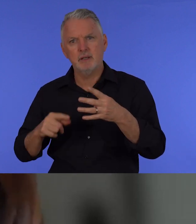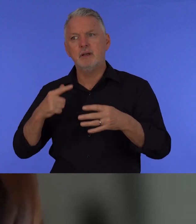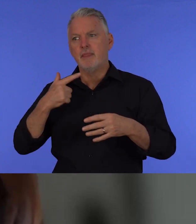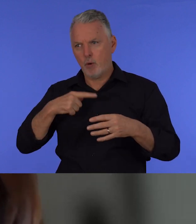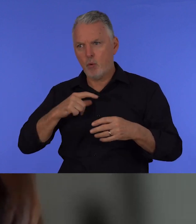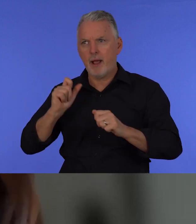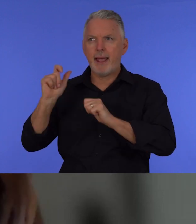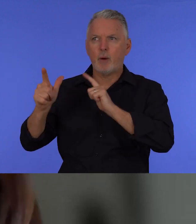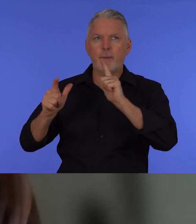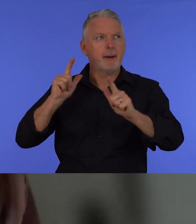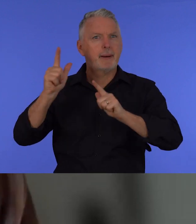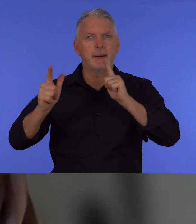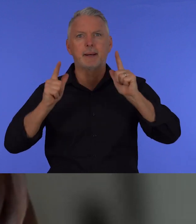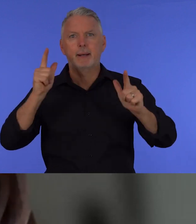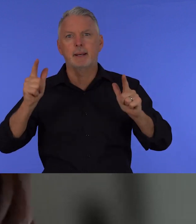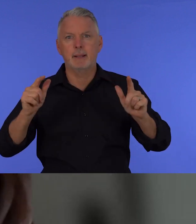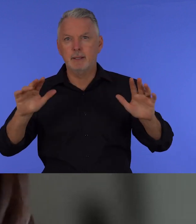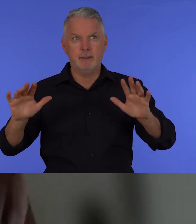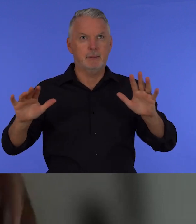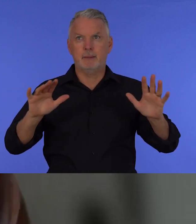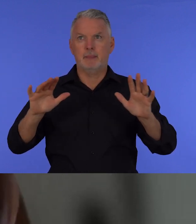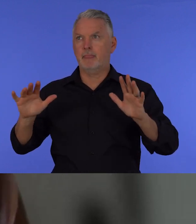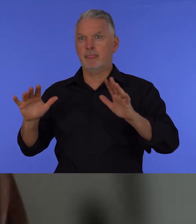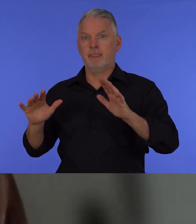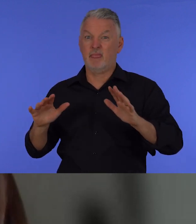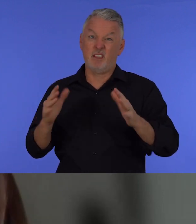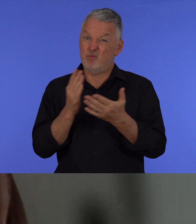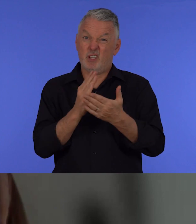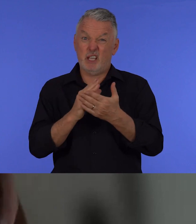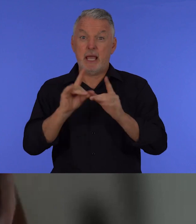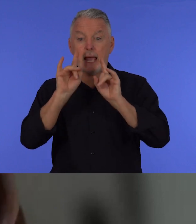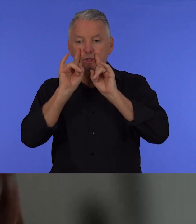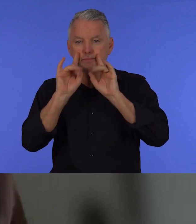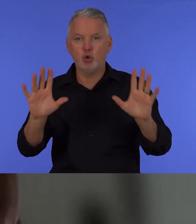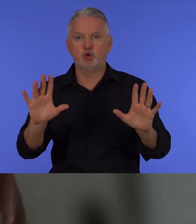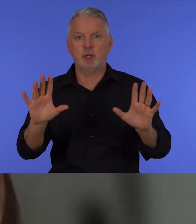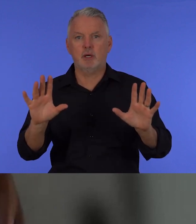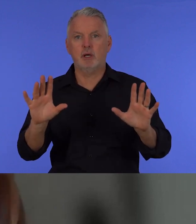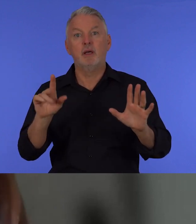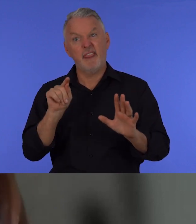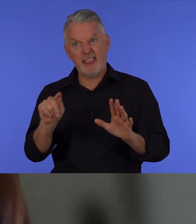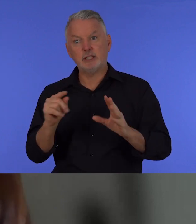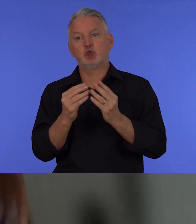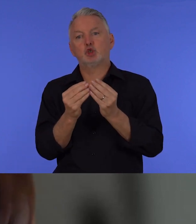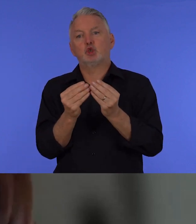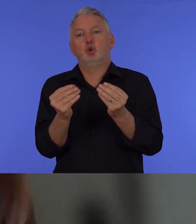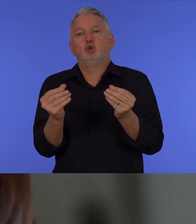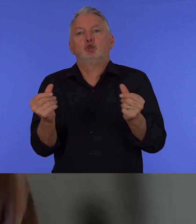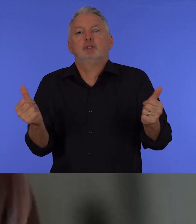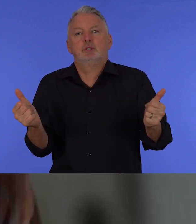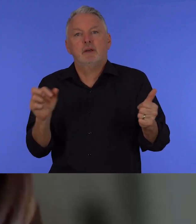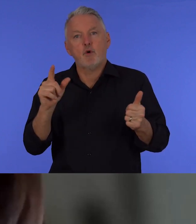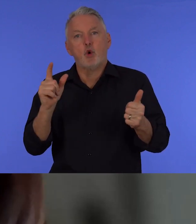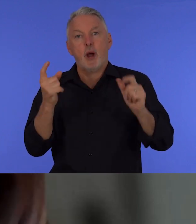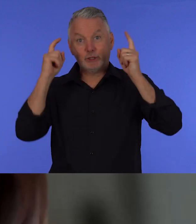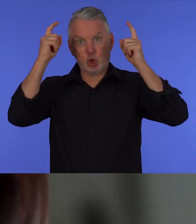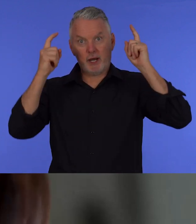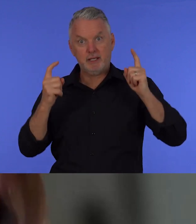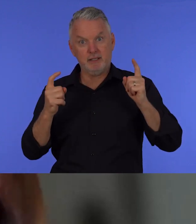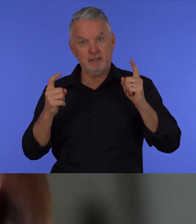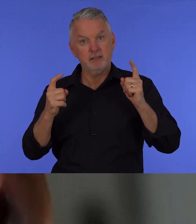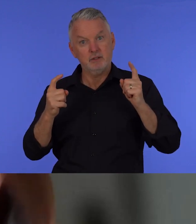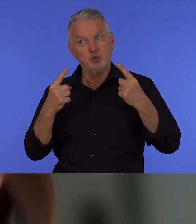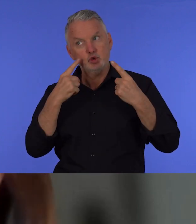know, related stuff. So you know, getting her out and about. Like unfortunately, exposure is basically